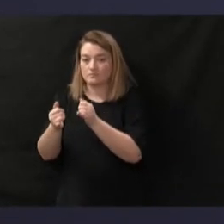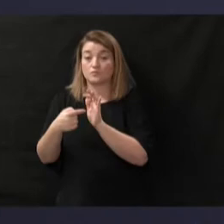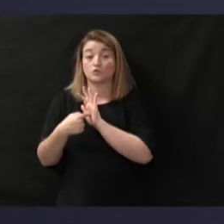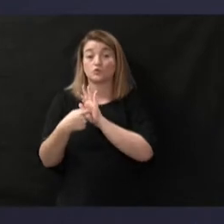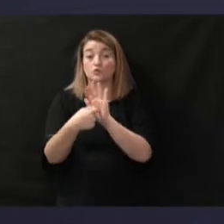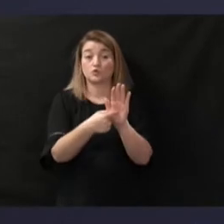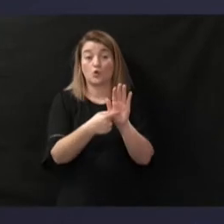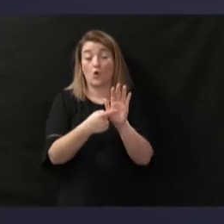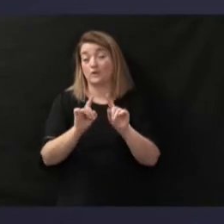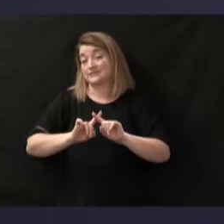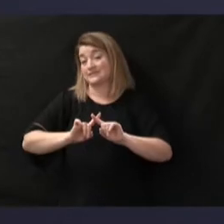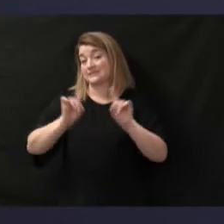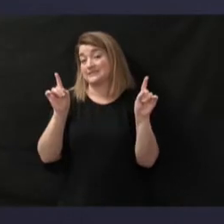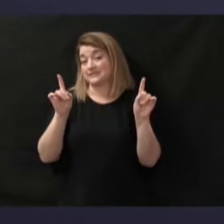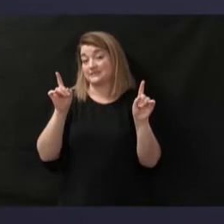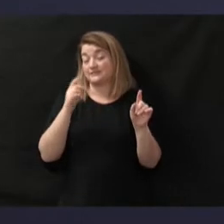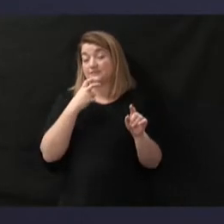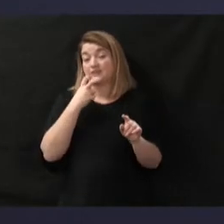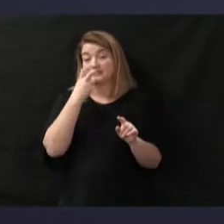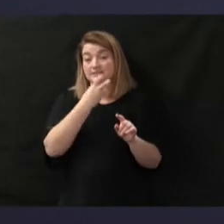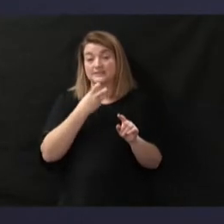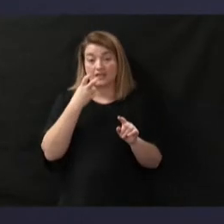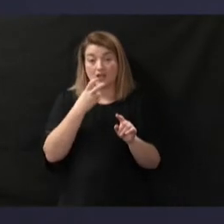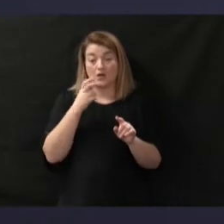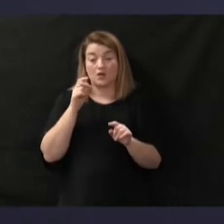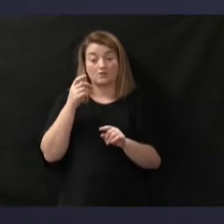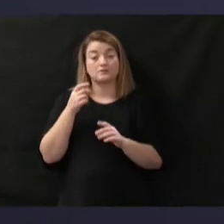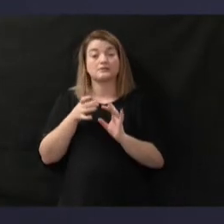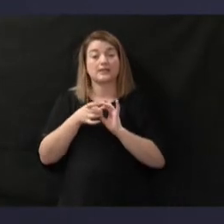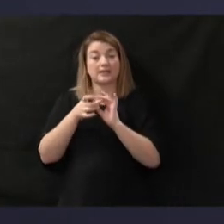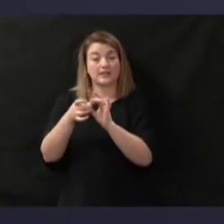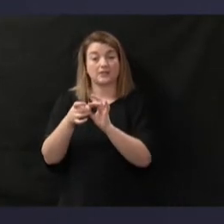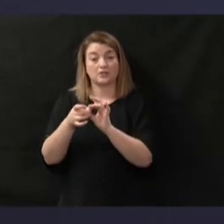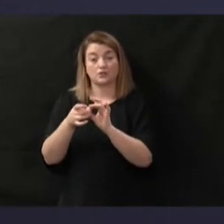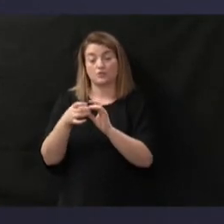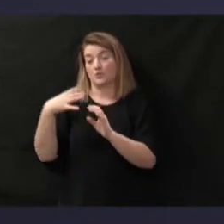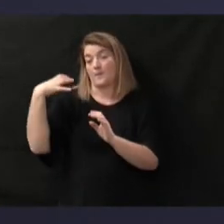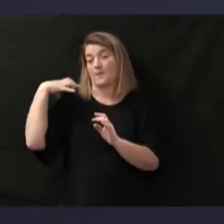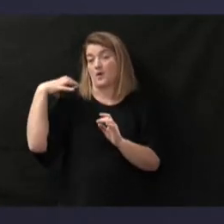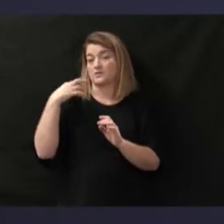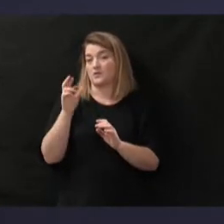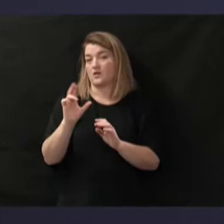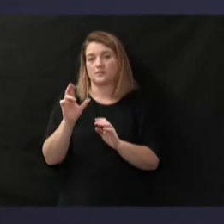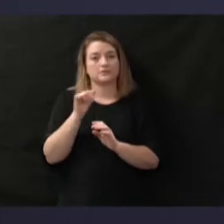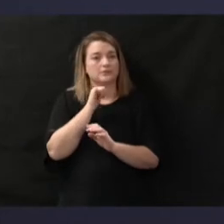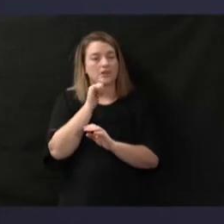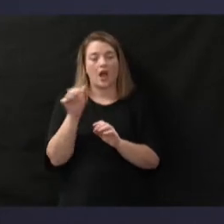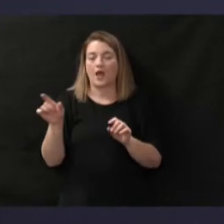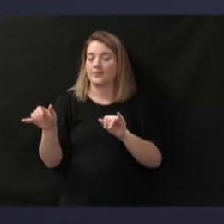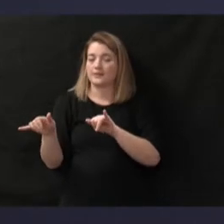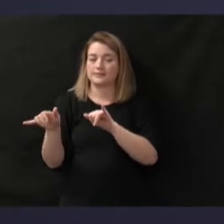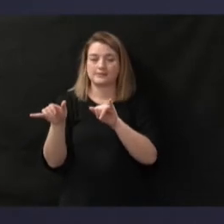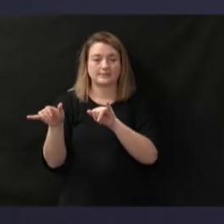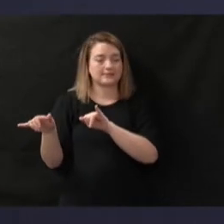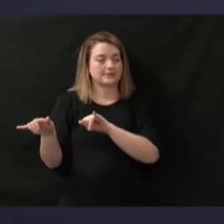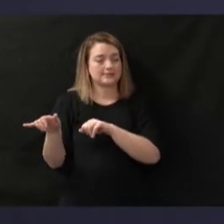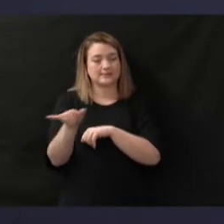different sounds for the bossy R's. And I would not do them on the same day. And this is